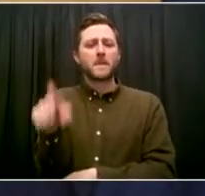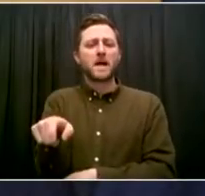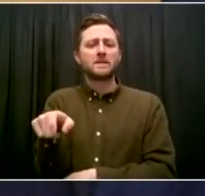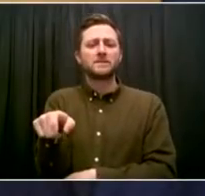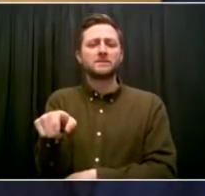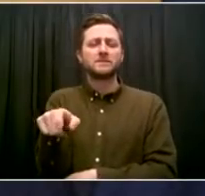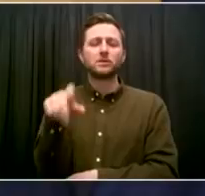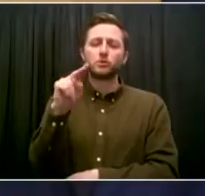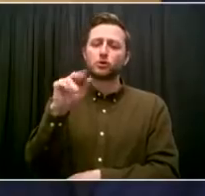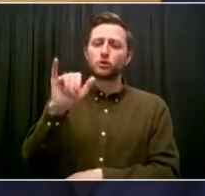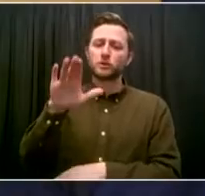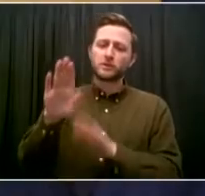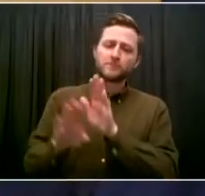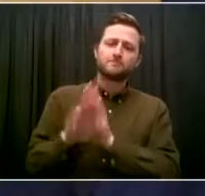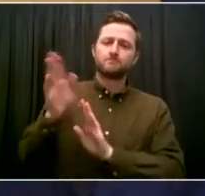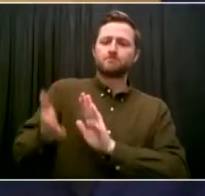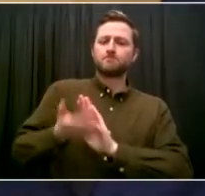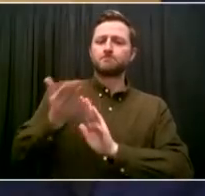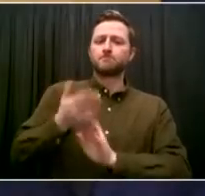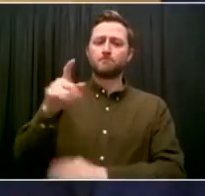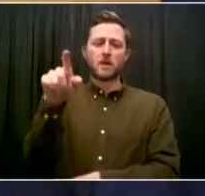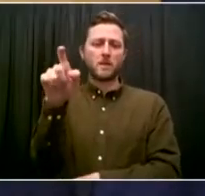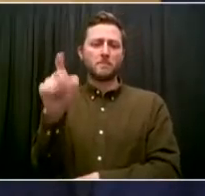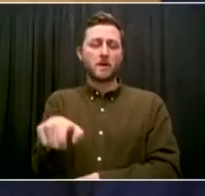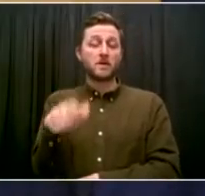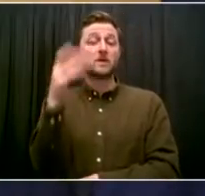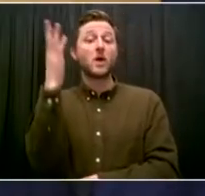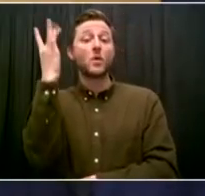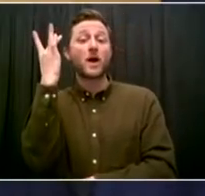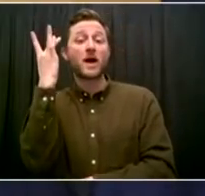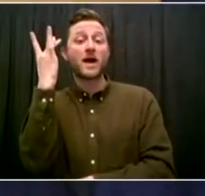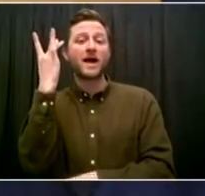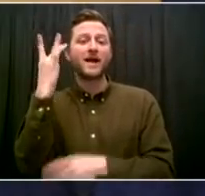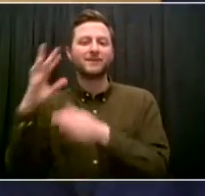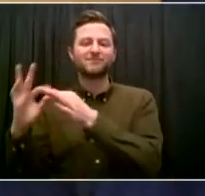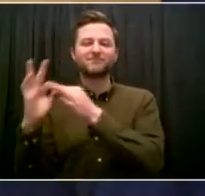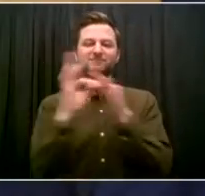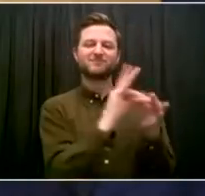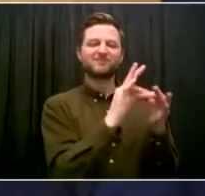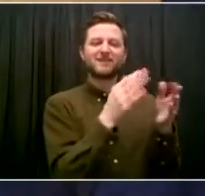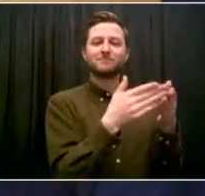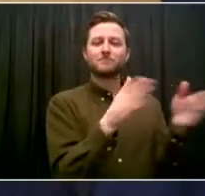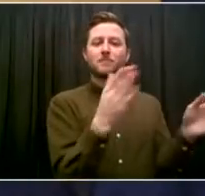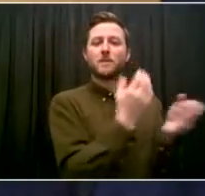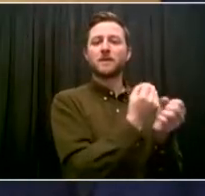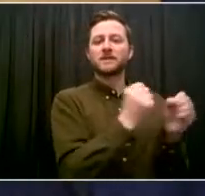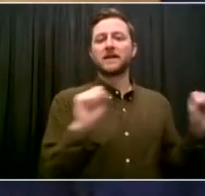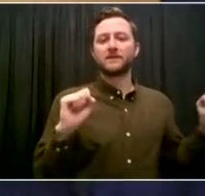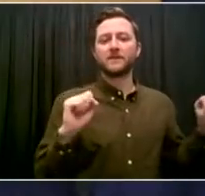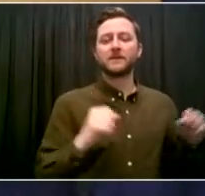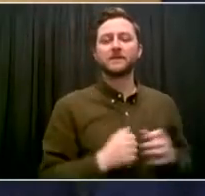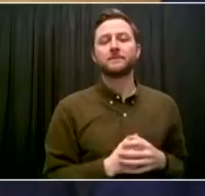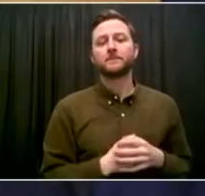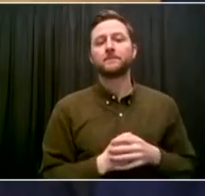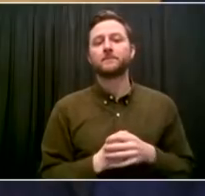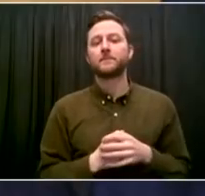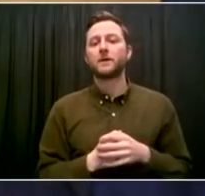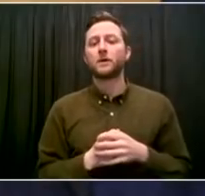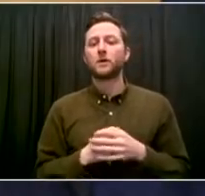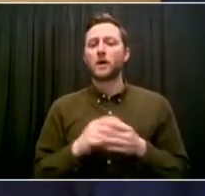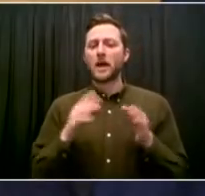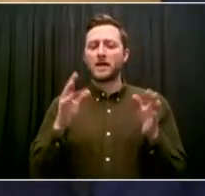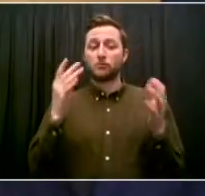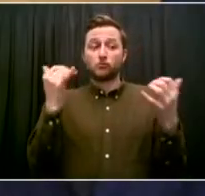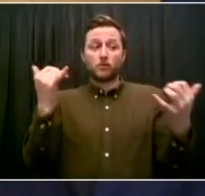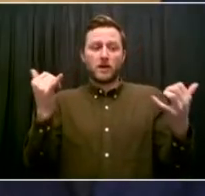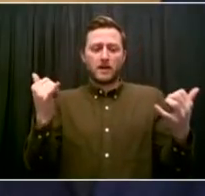We're going to make smart decisions to make sure that we're not harmful to the future of our children, and we're not harmful to the future